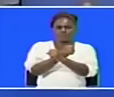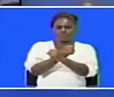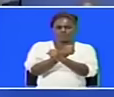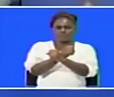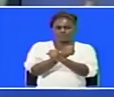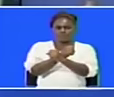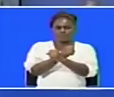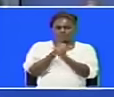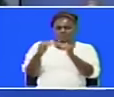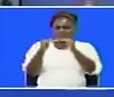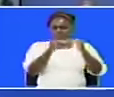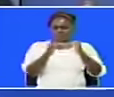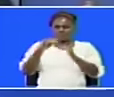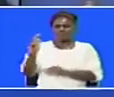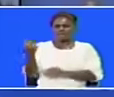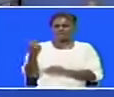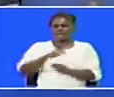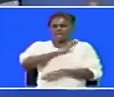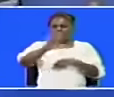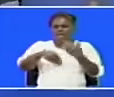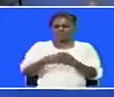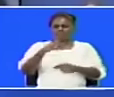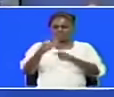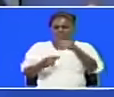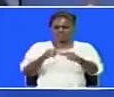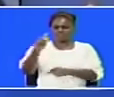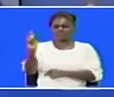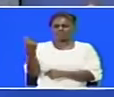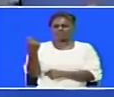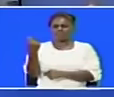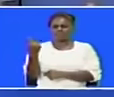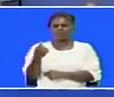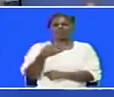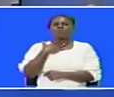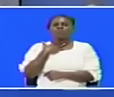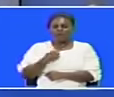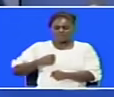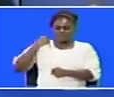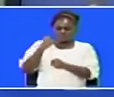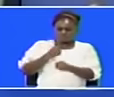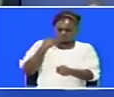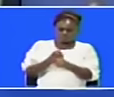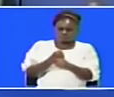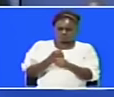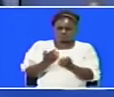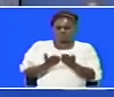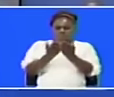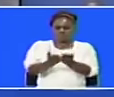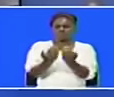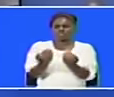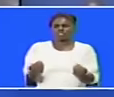and fair Kenya that every generation of Kenyans have worked towards and passed on to their